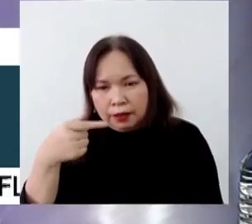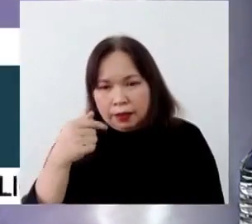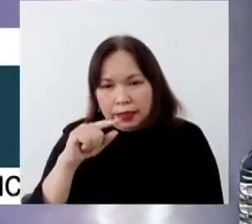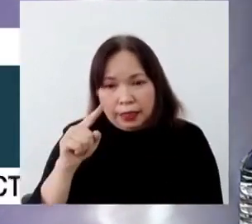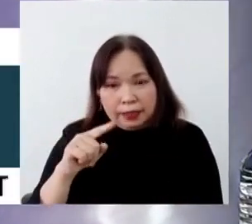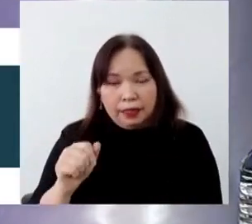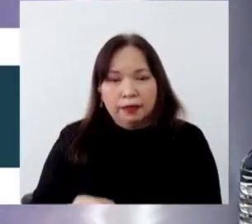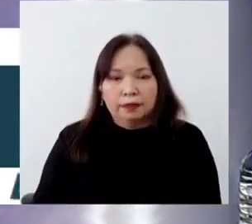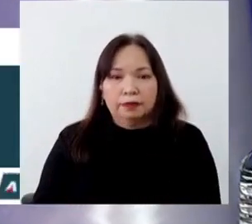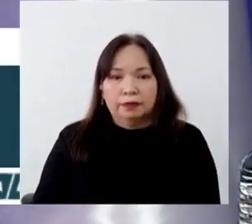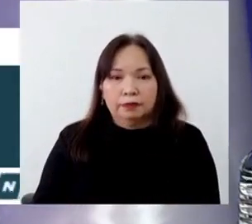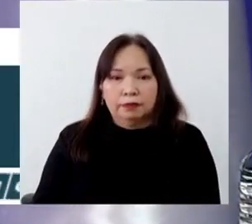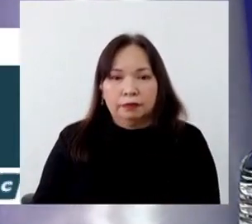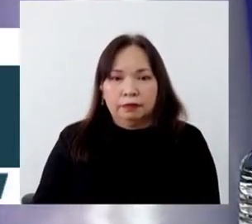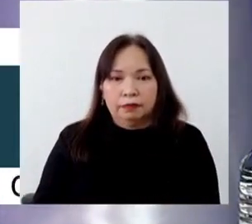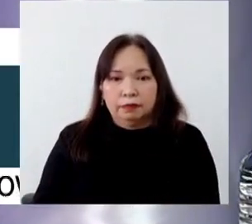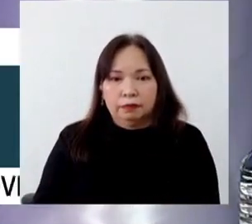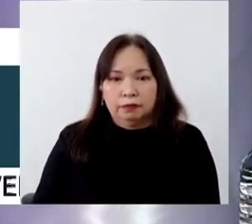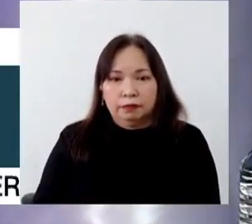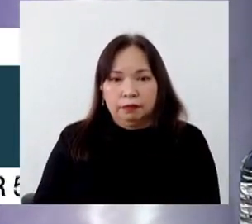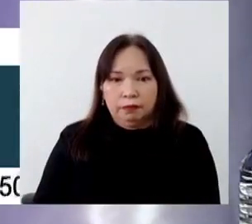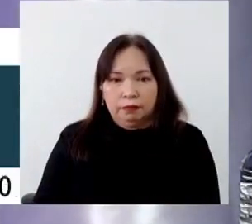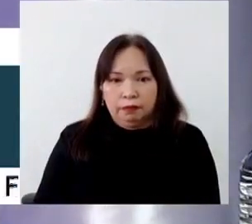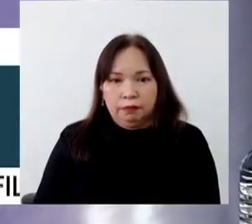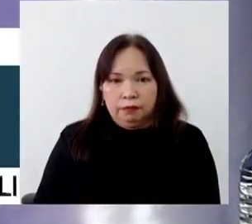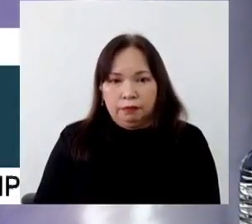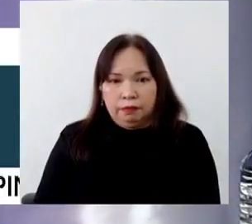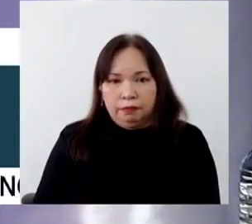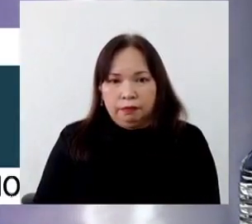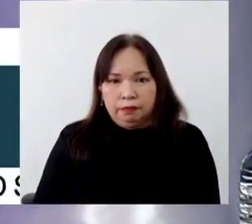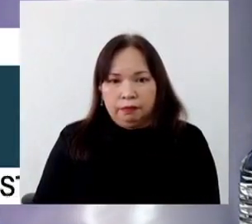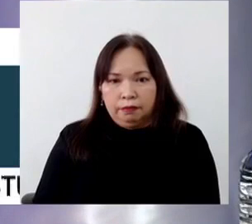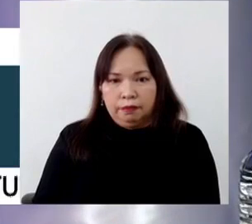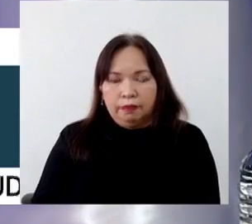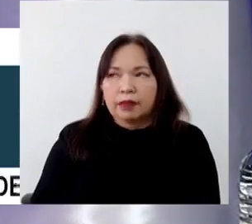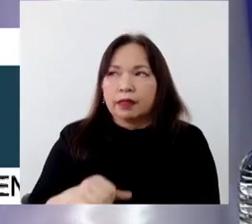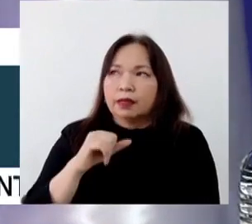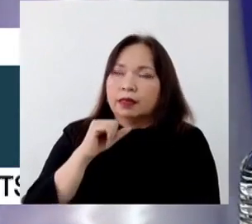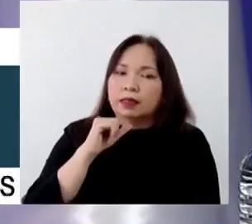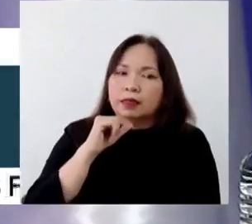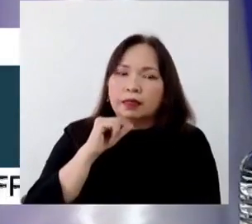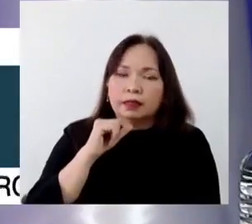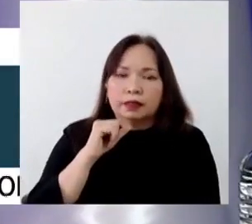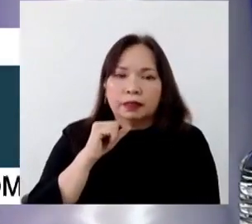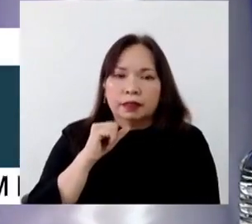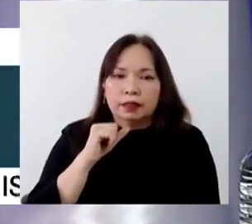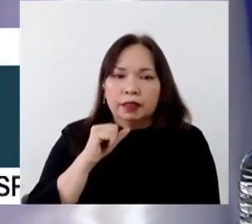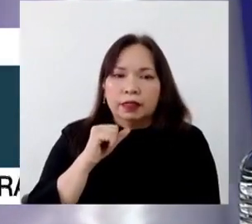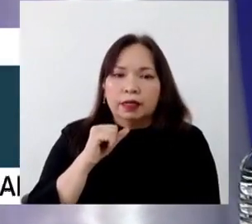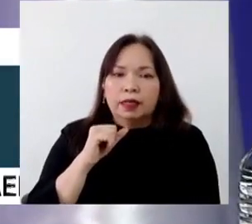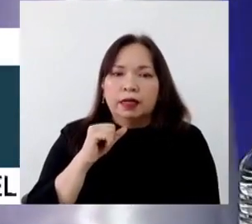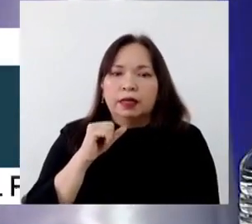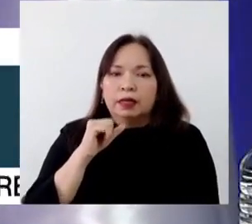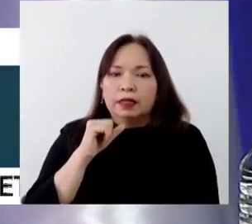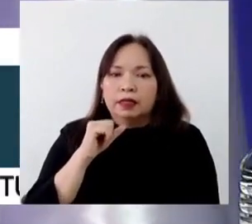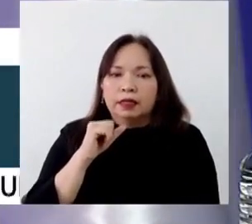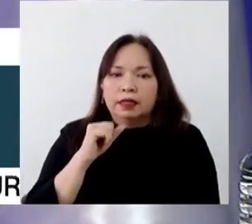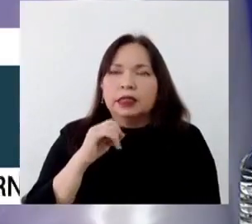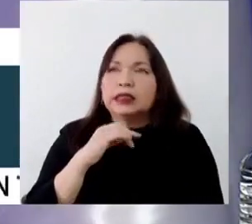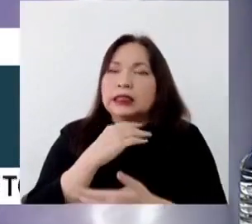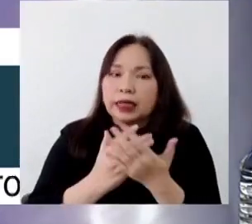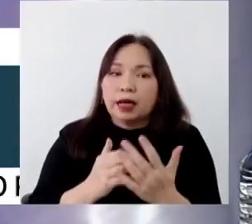Not all are Filipinos, Filipina women married to Palestinians. Some are their children, or even